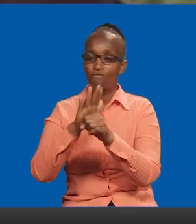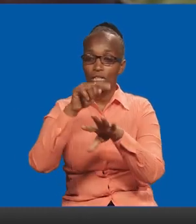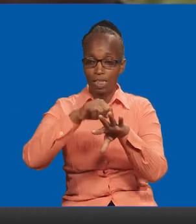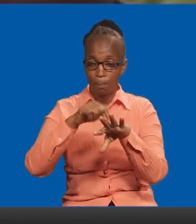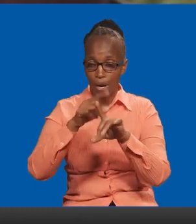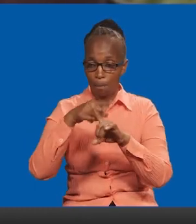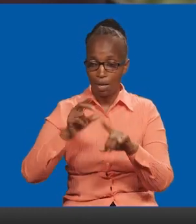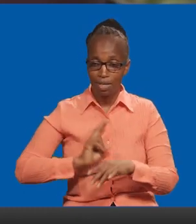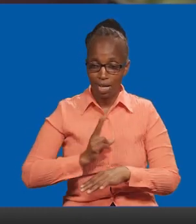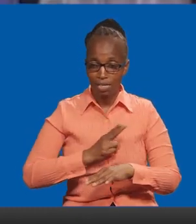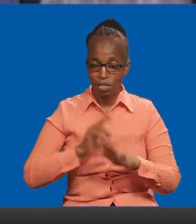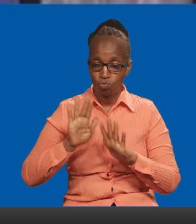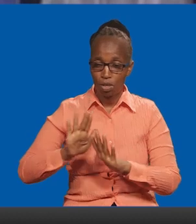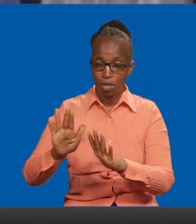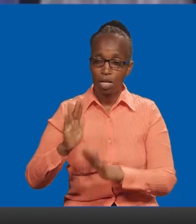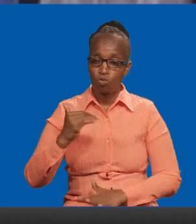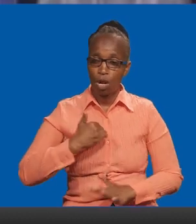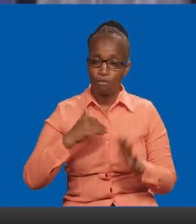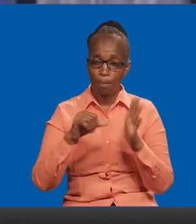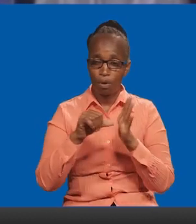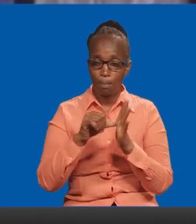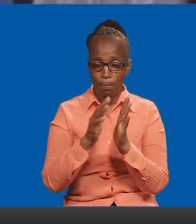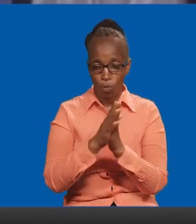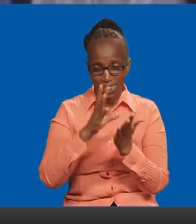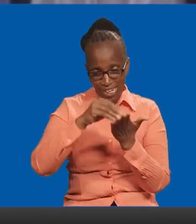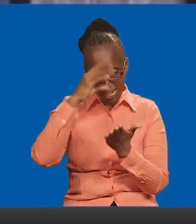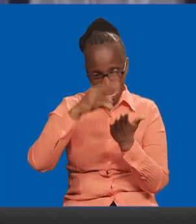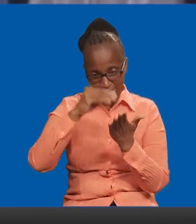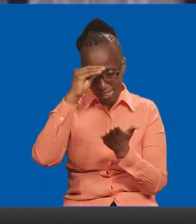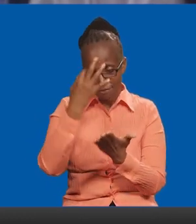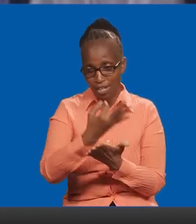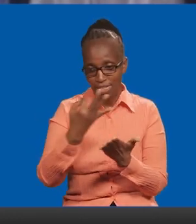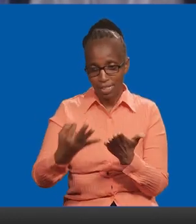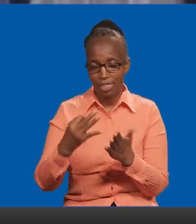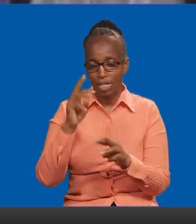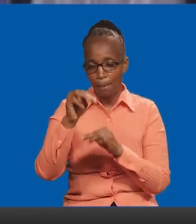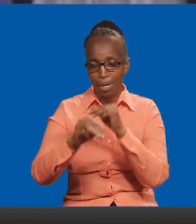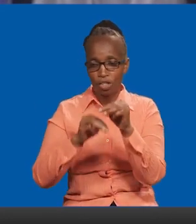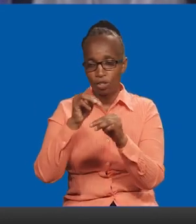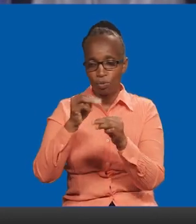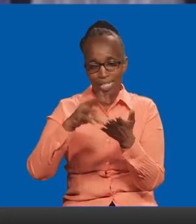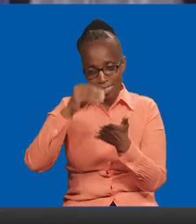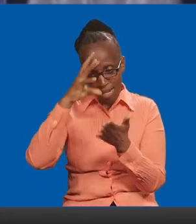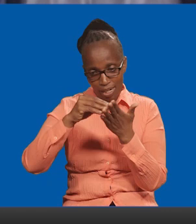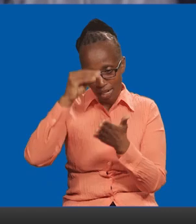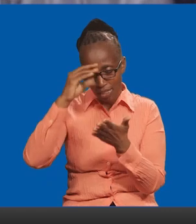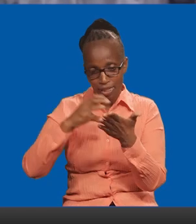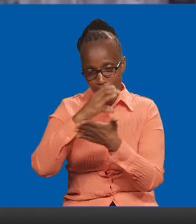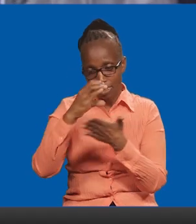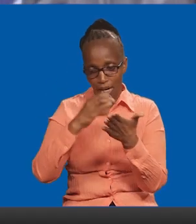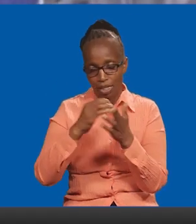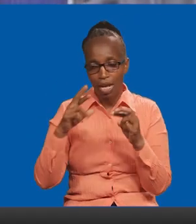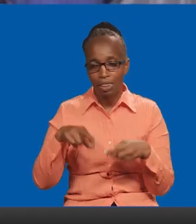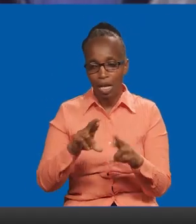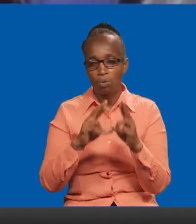sisi tukakaa tu hivyo? So we are lacking facilities like learning materials, we are lacking facilities like learning